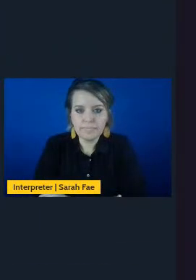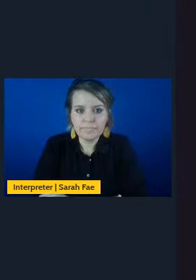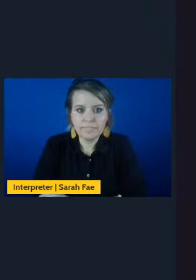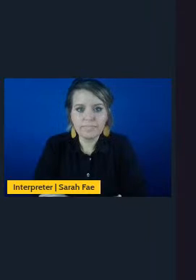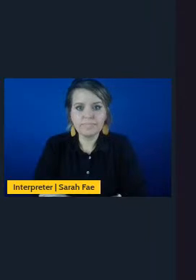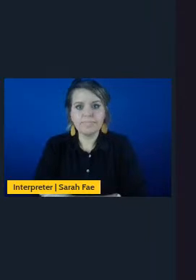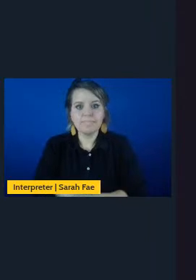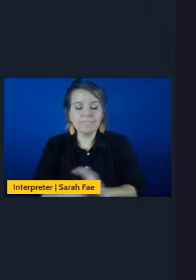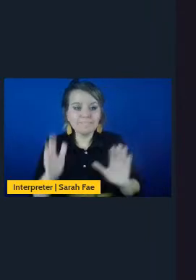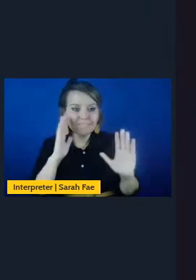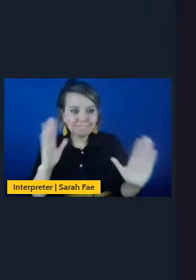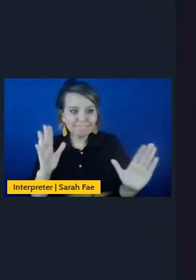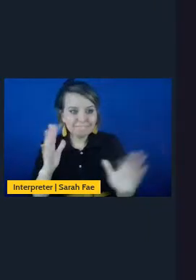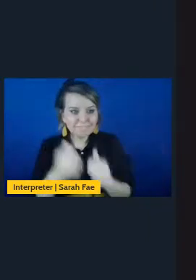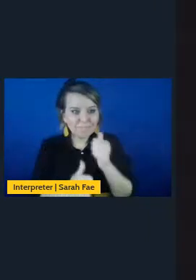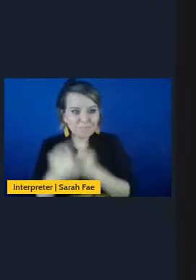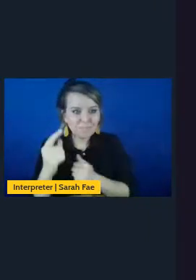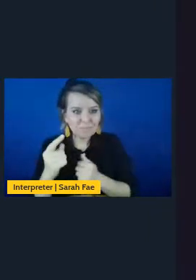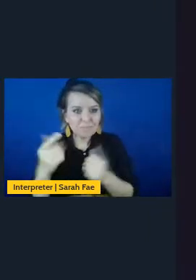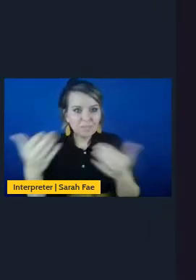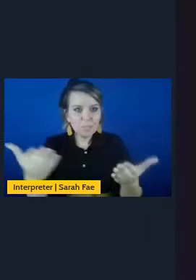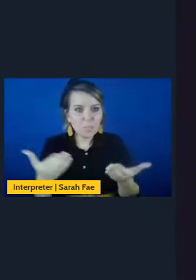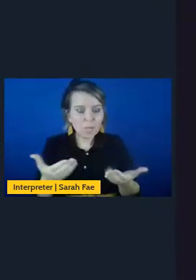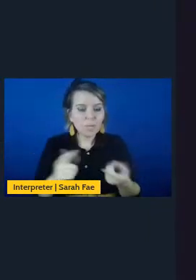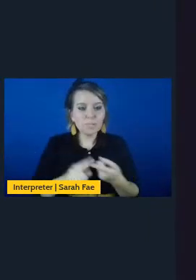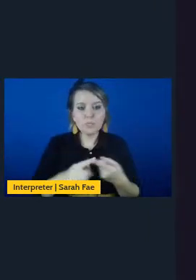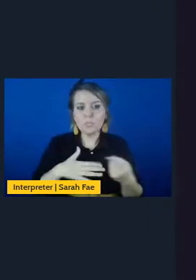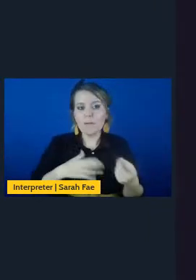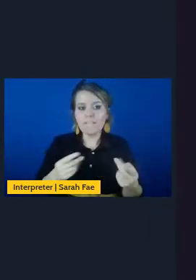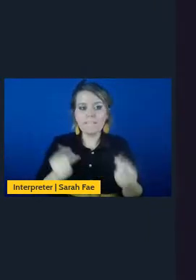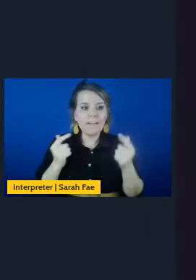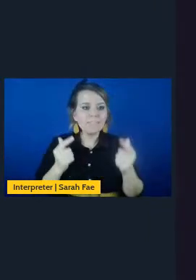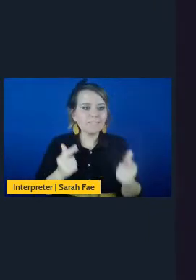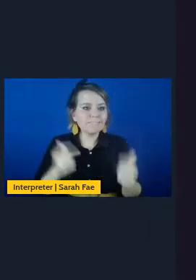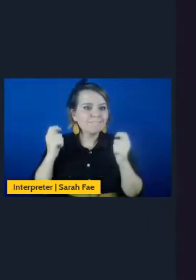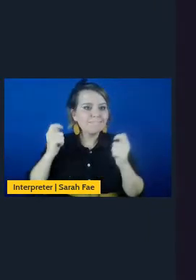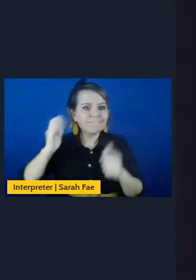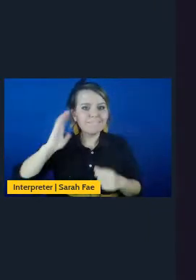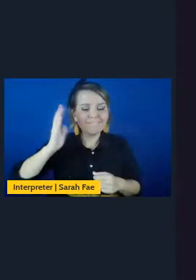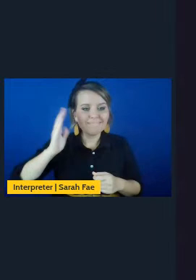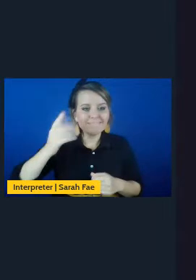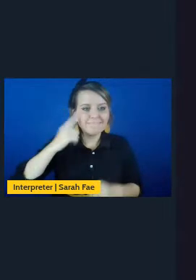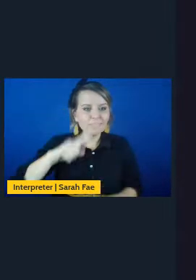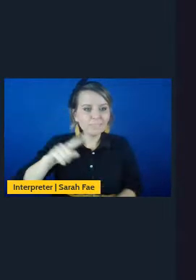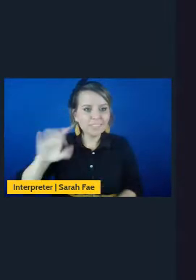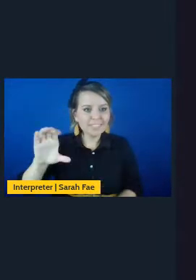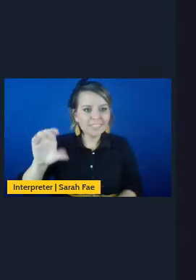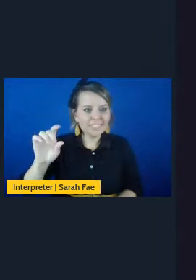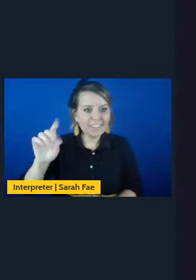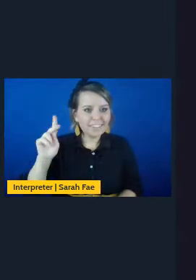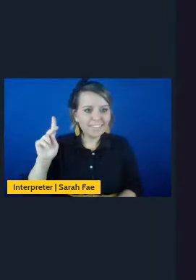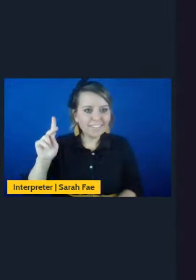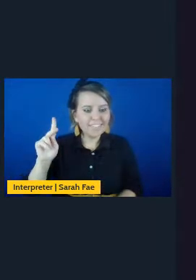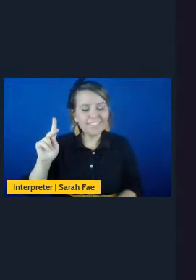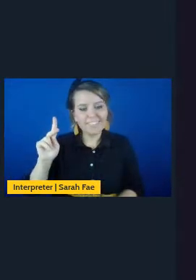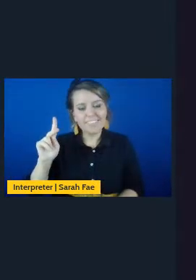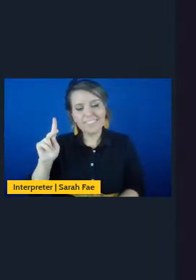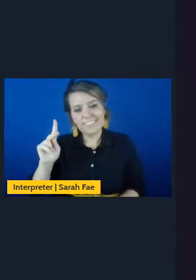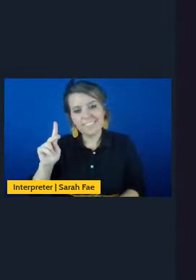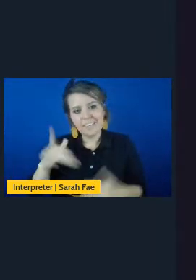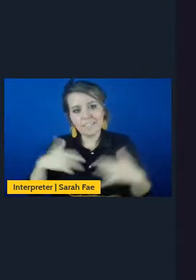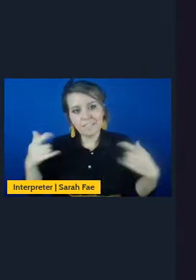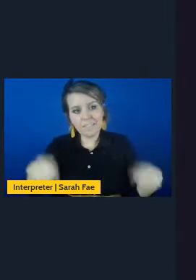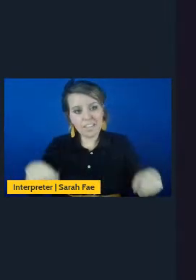Hello, everybody. Welcome to my lightning session for CDK Day event. In this session, we will work together to deploy